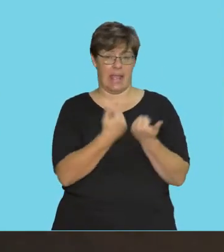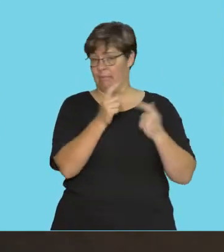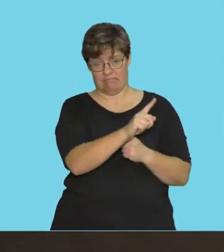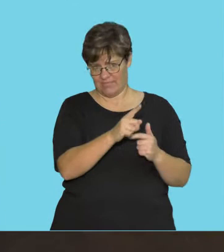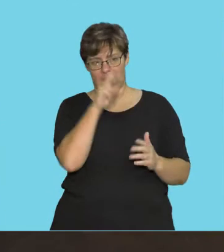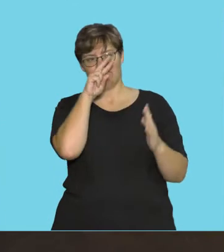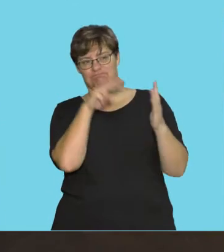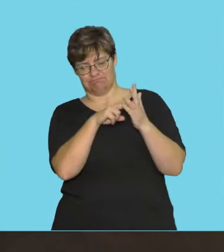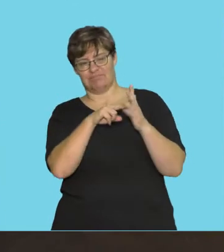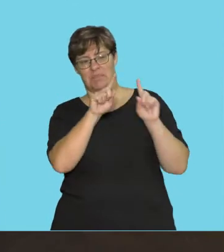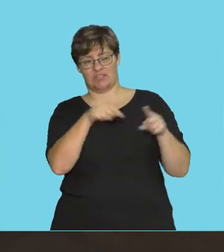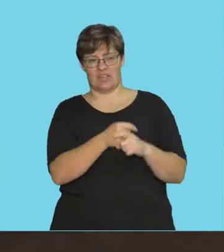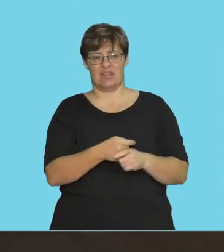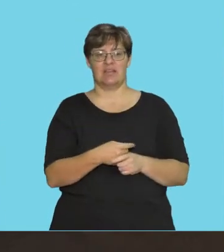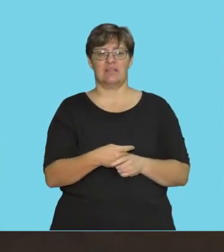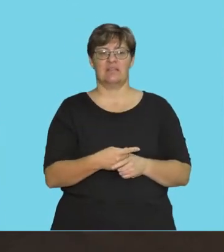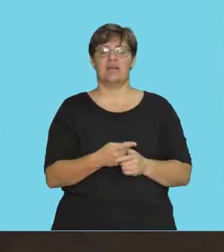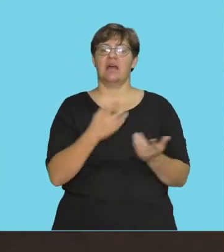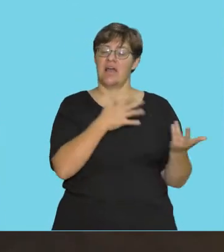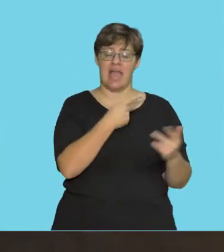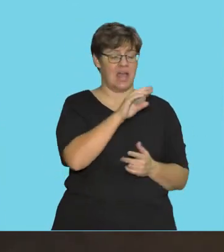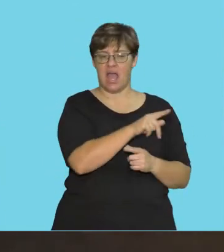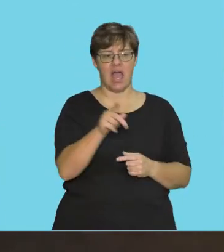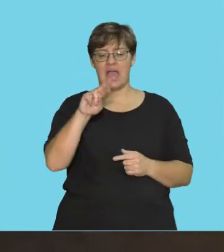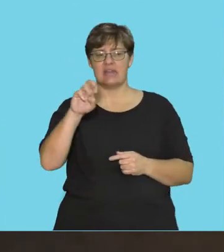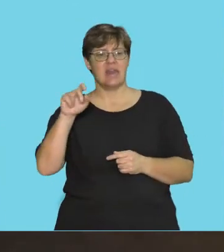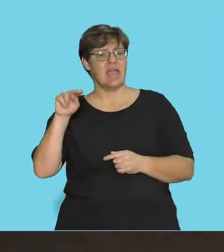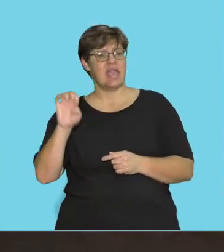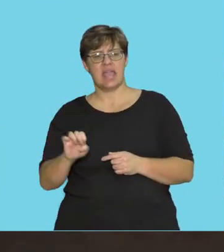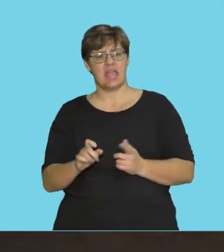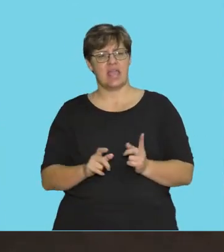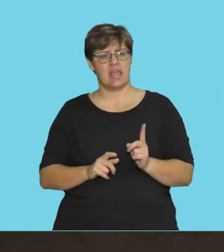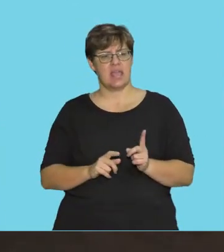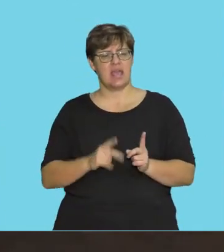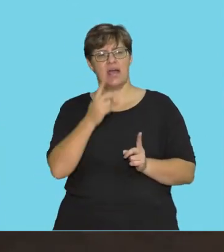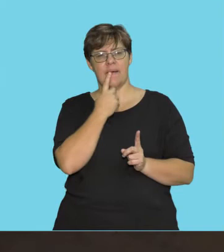playing a game, okay. Hannah, and then, sorry, not Hannah, Renilwe.